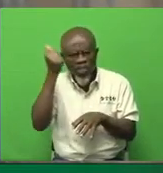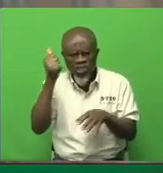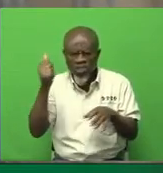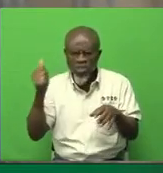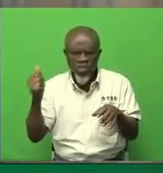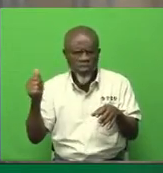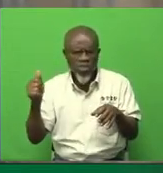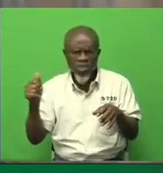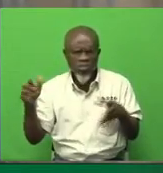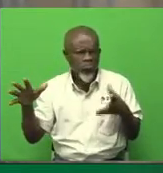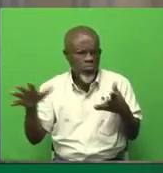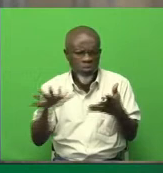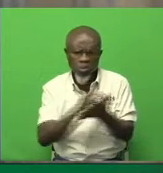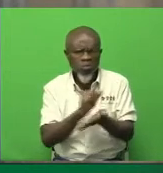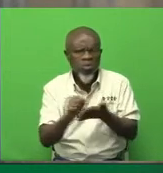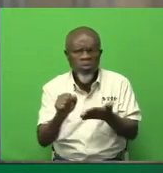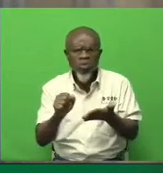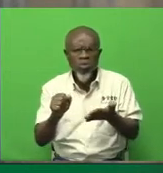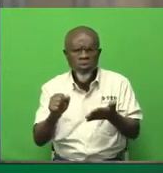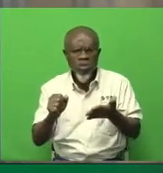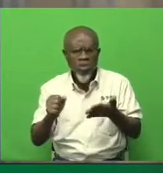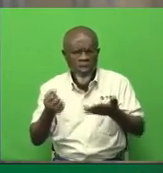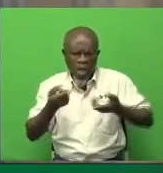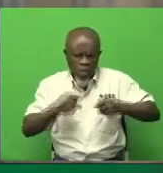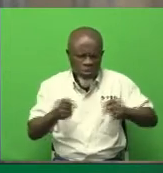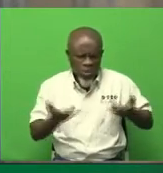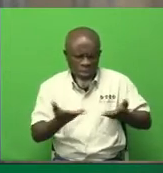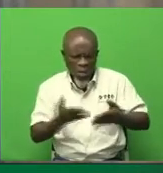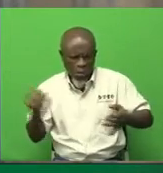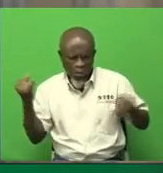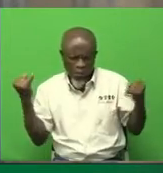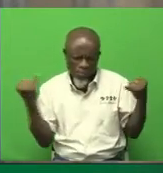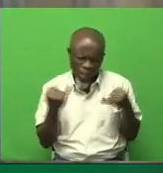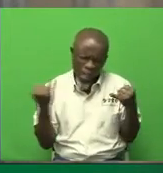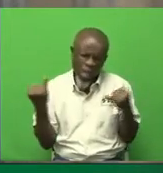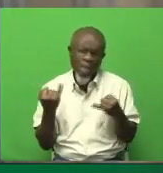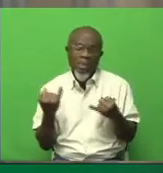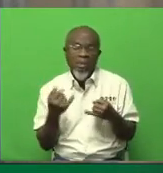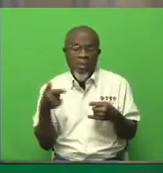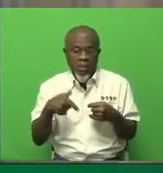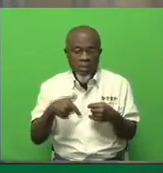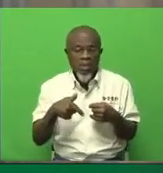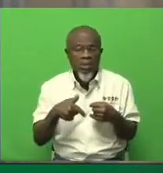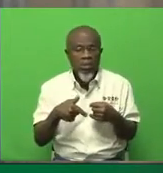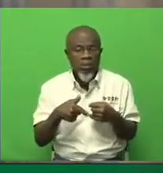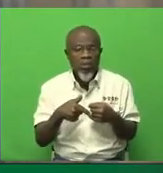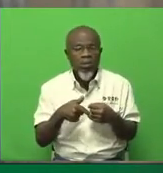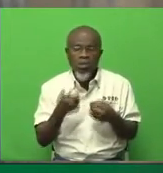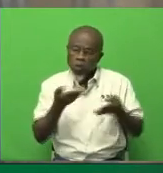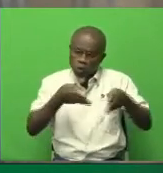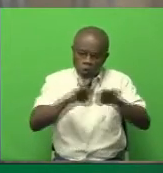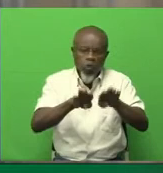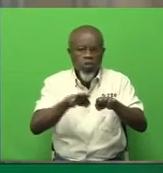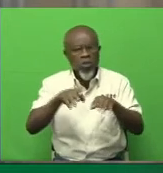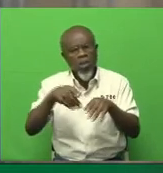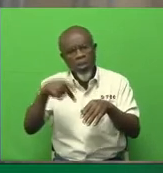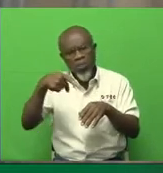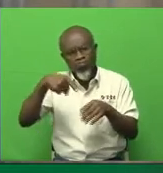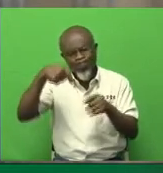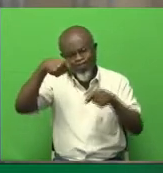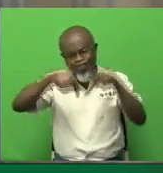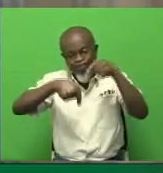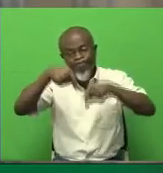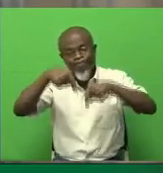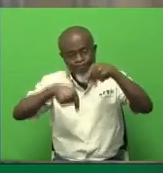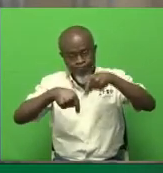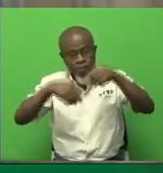Tobago was a closer of Petra train which was a foreign exchange learner now we have to find foreign exchange to